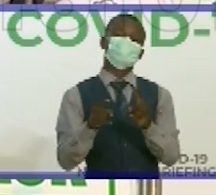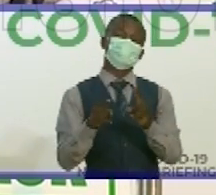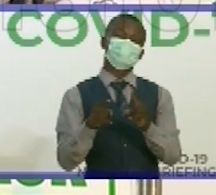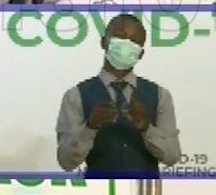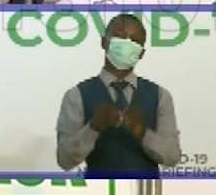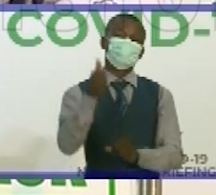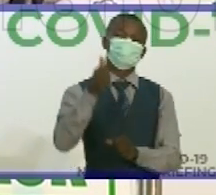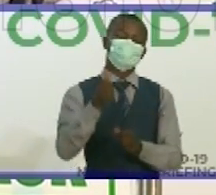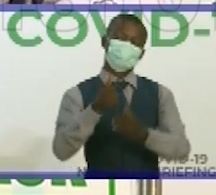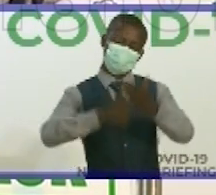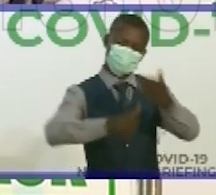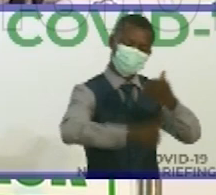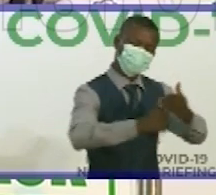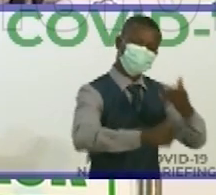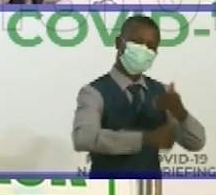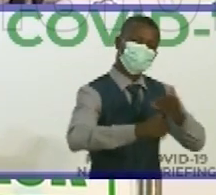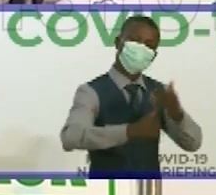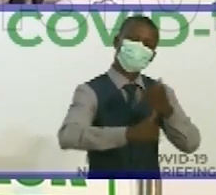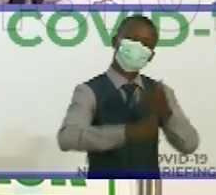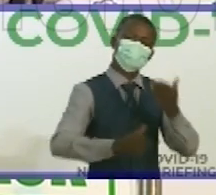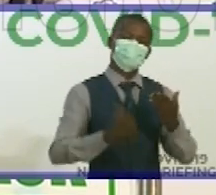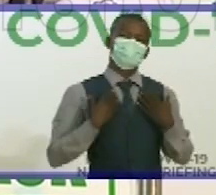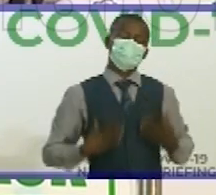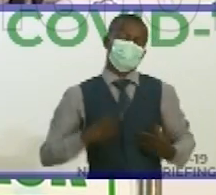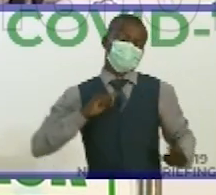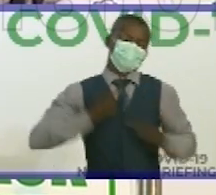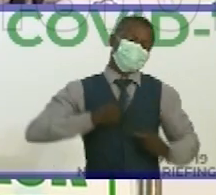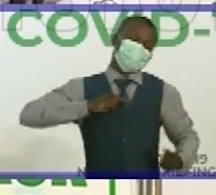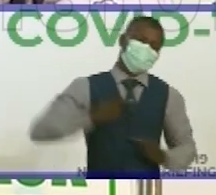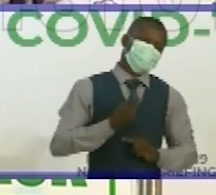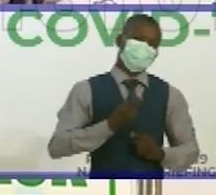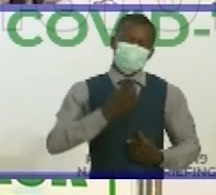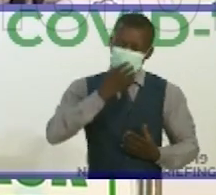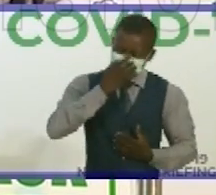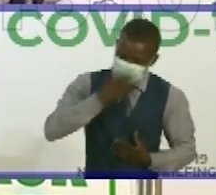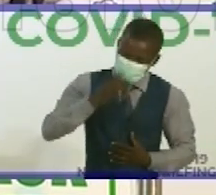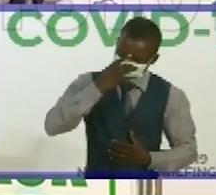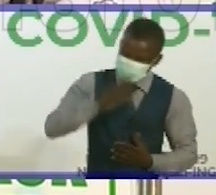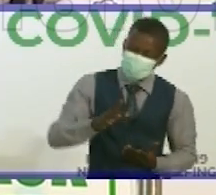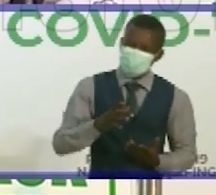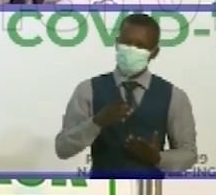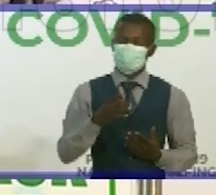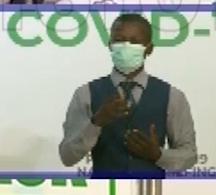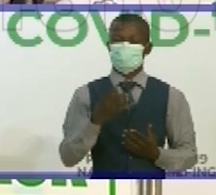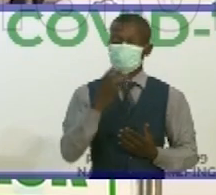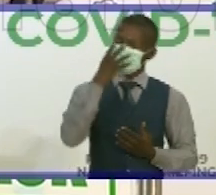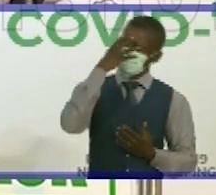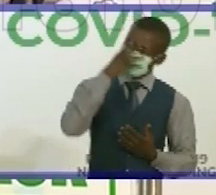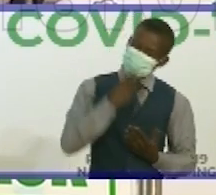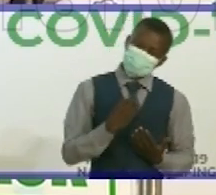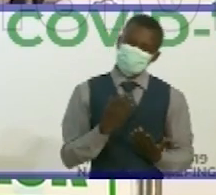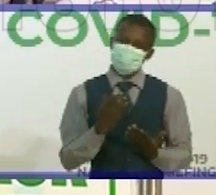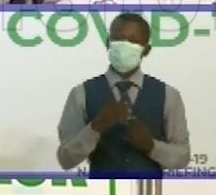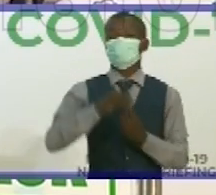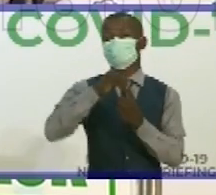the less common ones are diarrhea, body pain, catarrh, shivering, and fatigue, especially when several